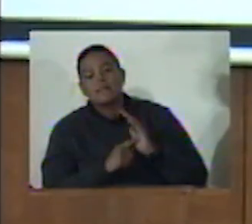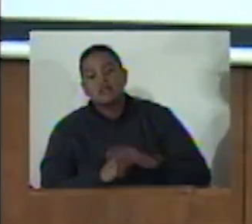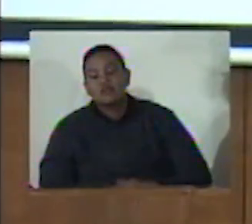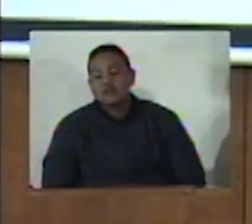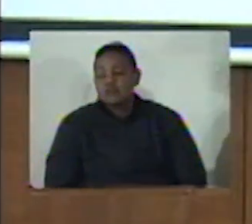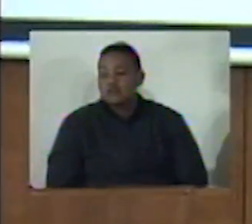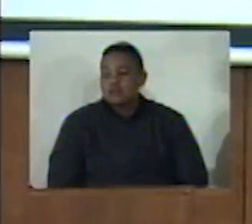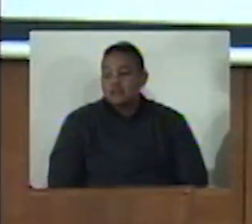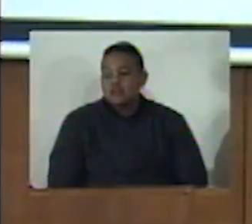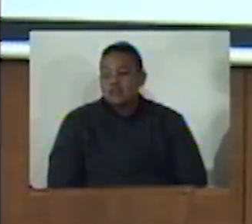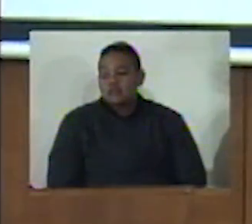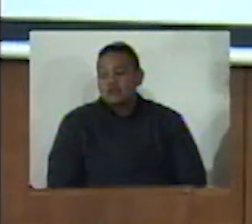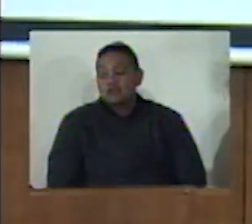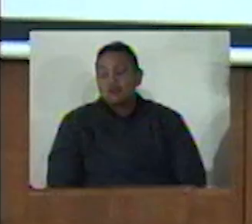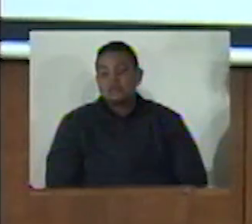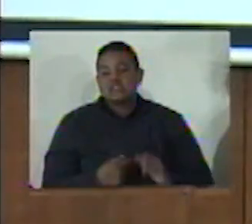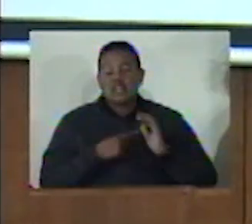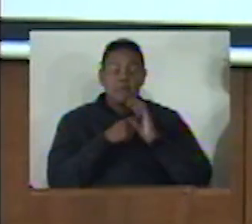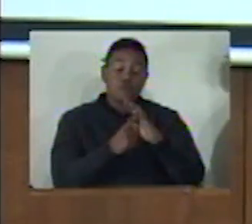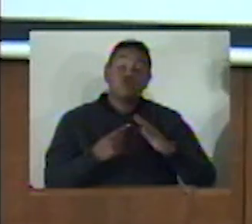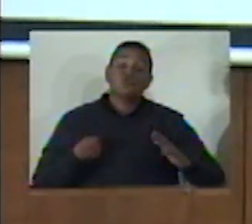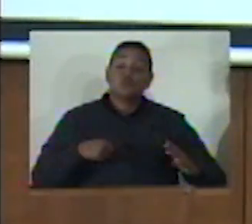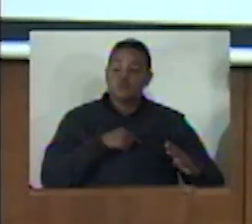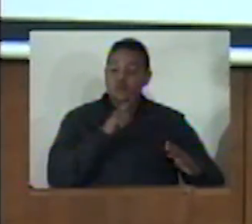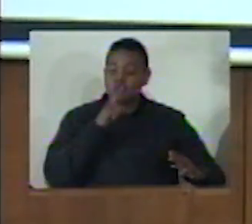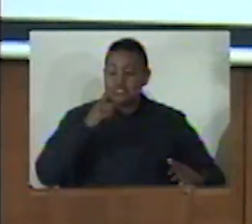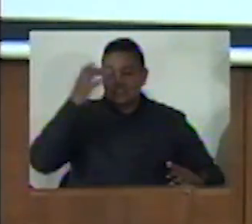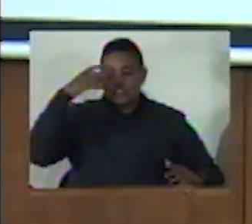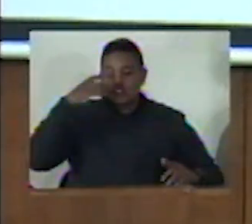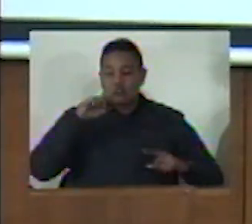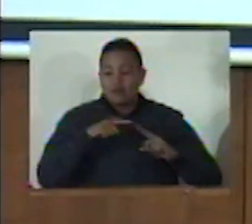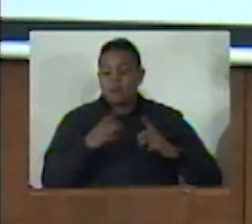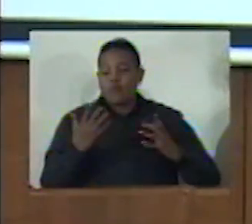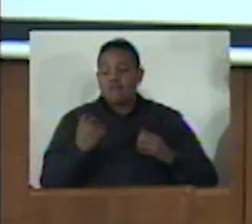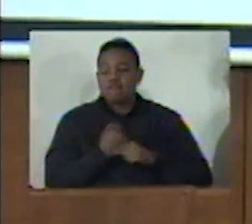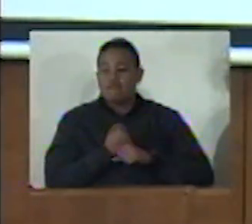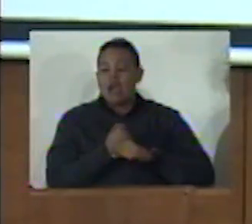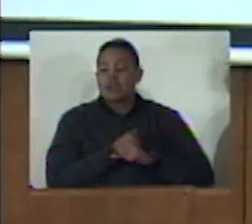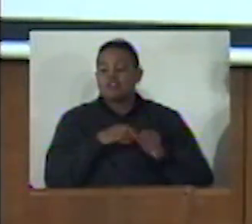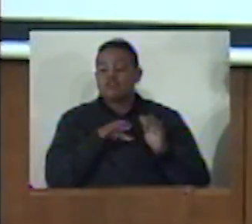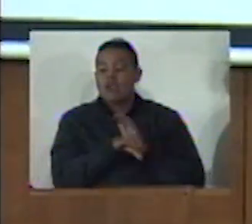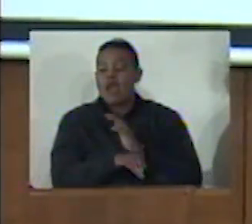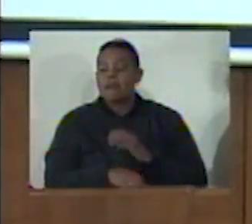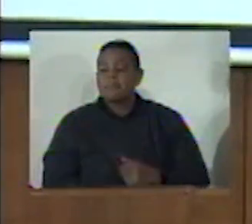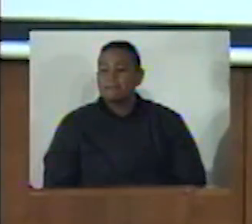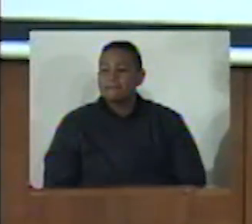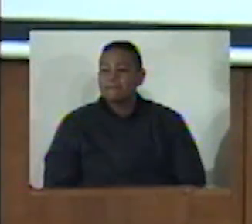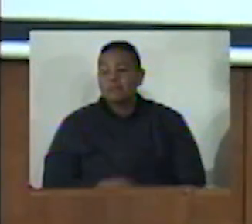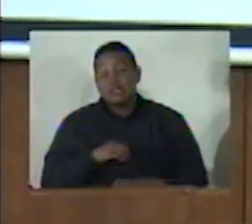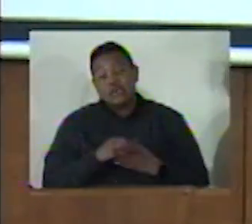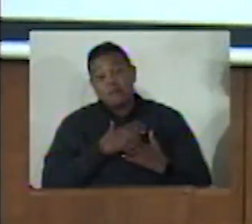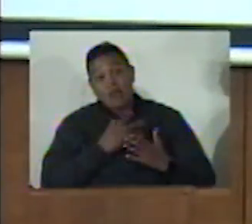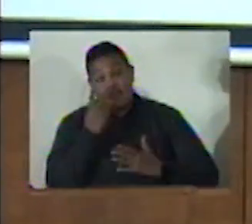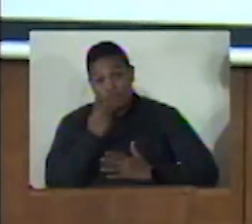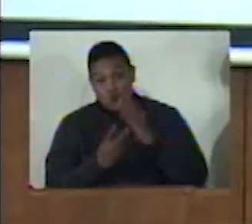in demonstrating that we are serious about fighting crime. In my view,